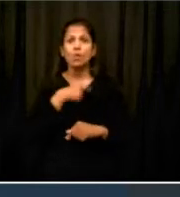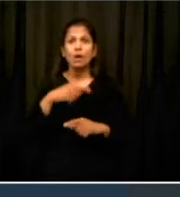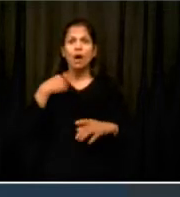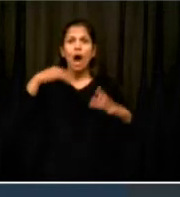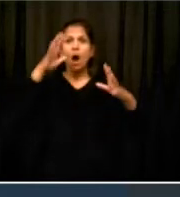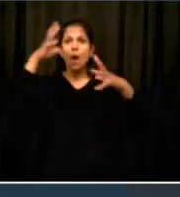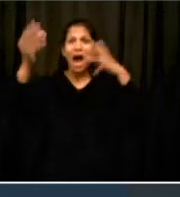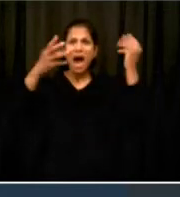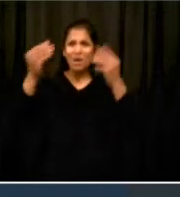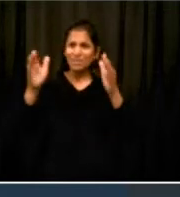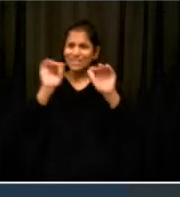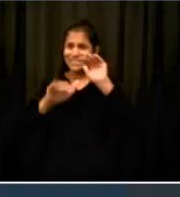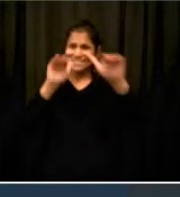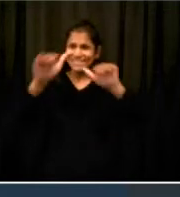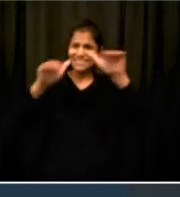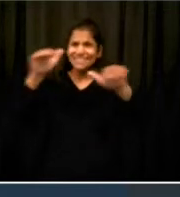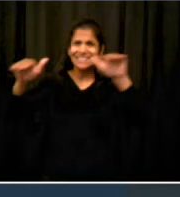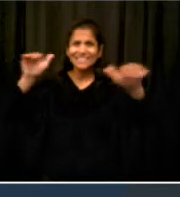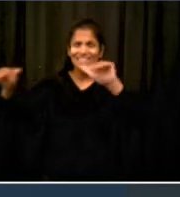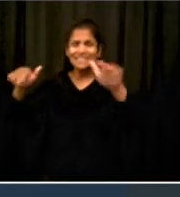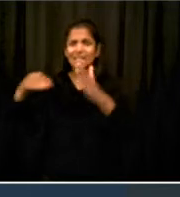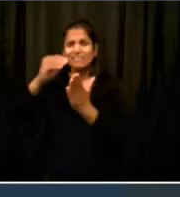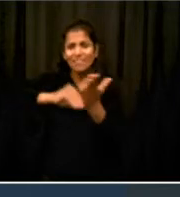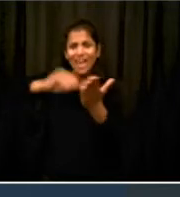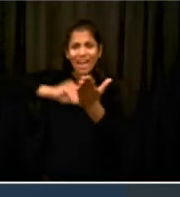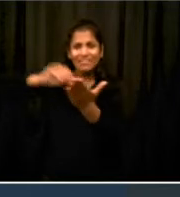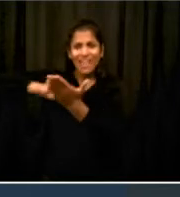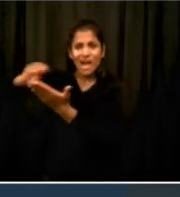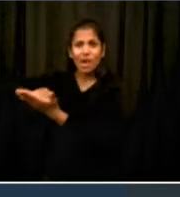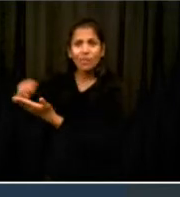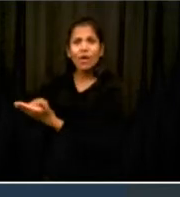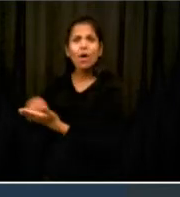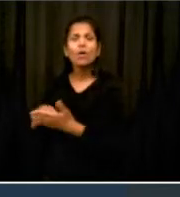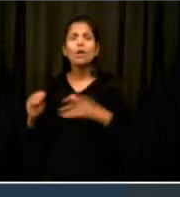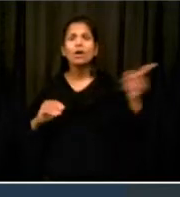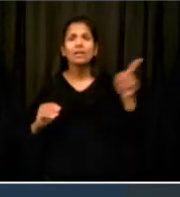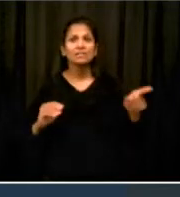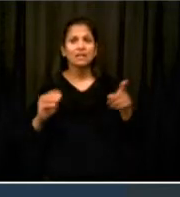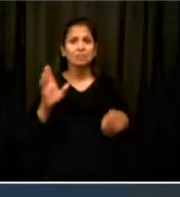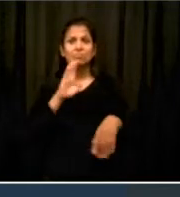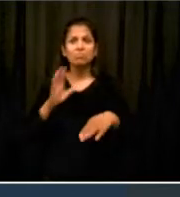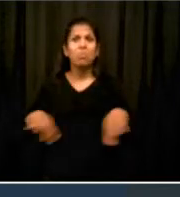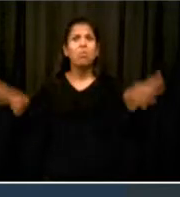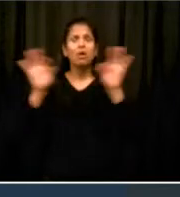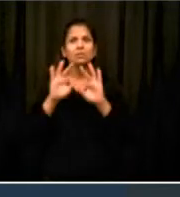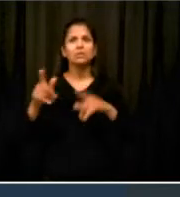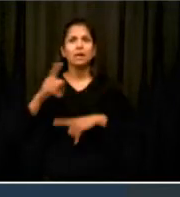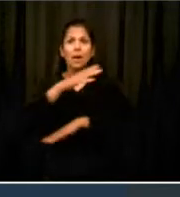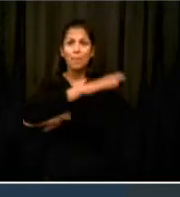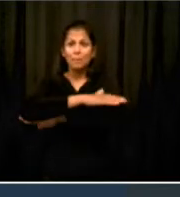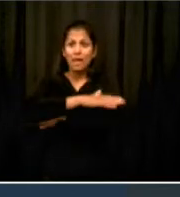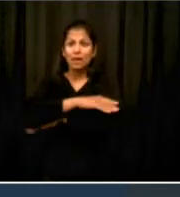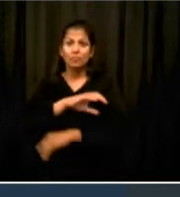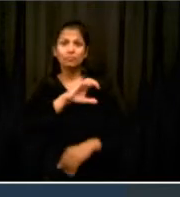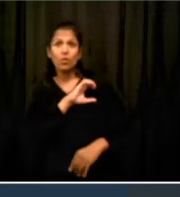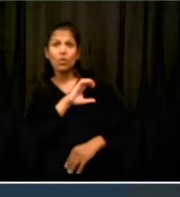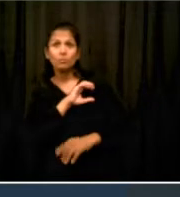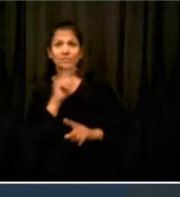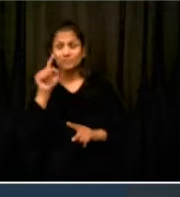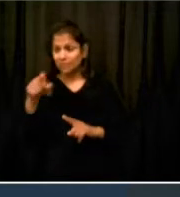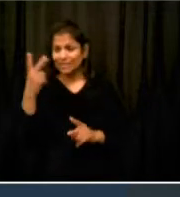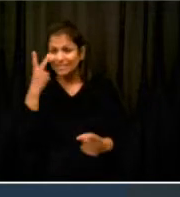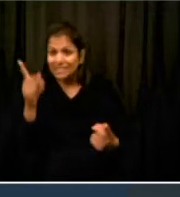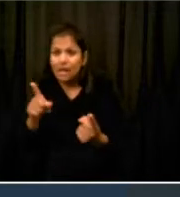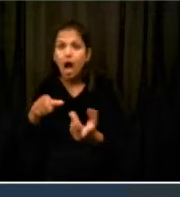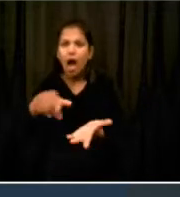really paying off because we've seen incredible self-response rates in the past couple of weeks, in particular, 3 times the national average,